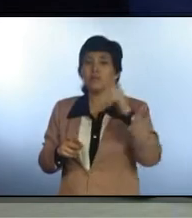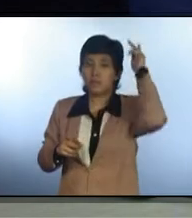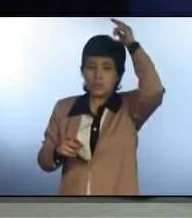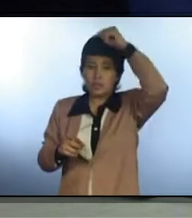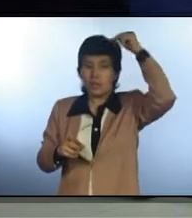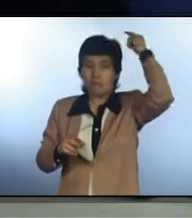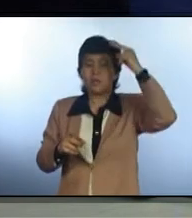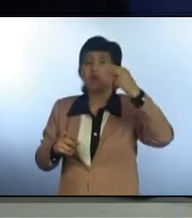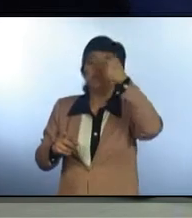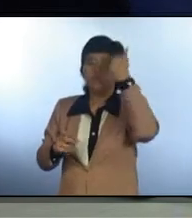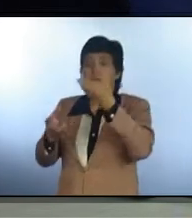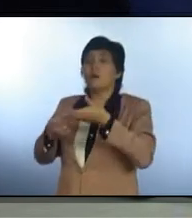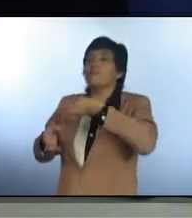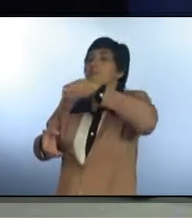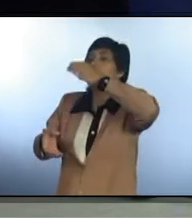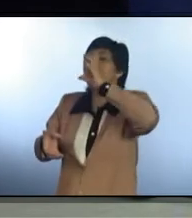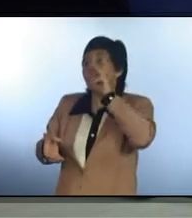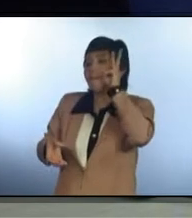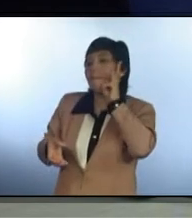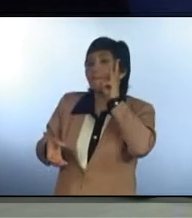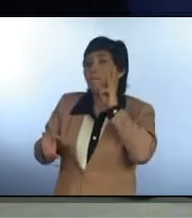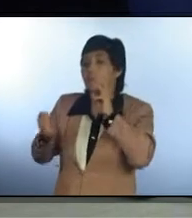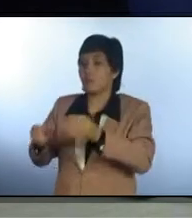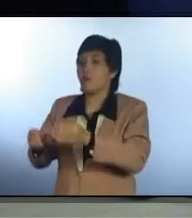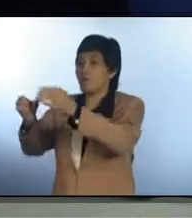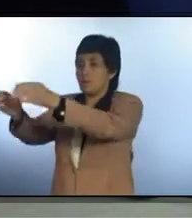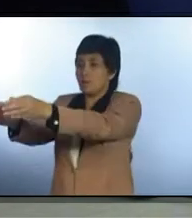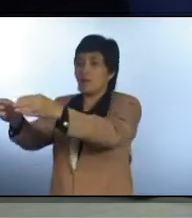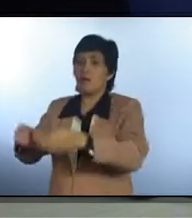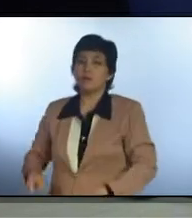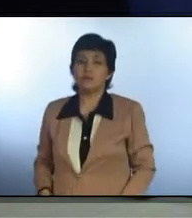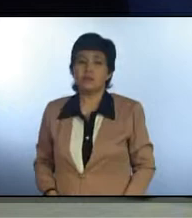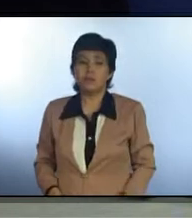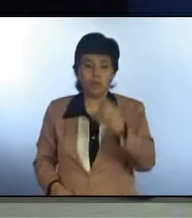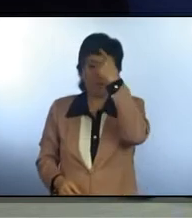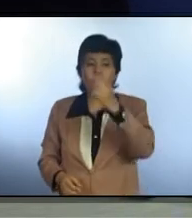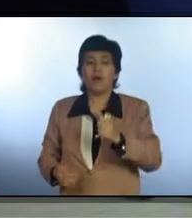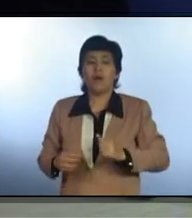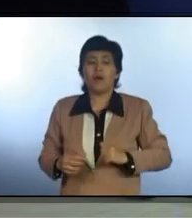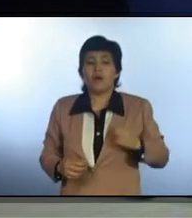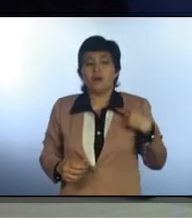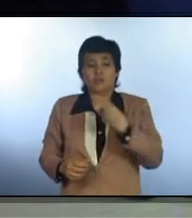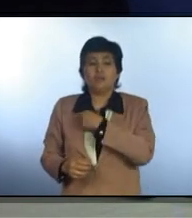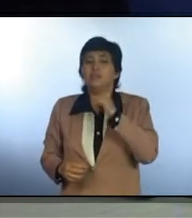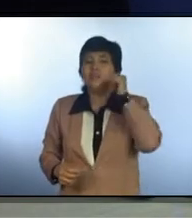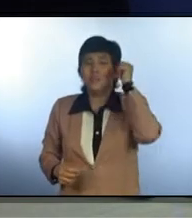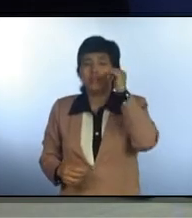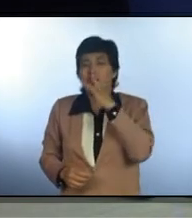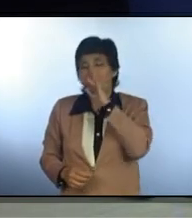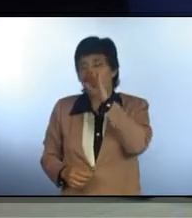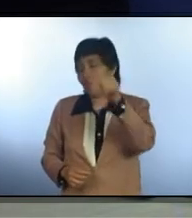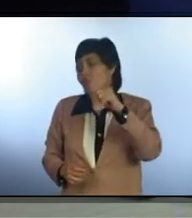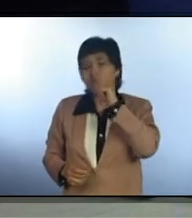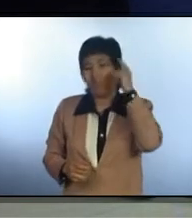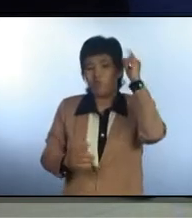and drink the glass of wine dedicated to him. Now, for us adults, you say, nonsense,